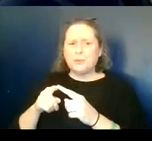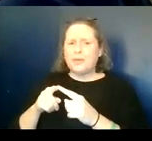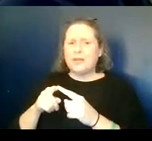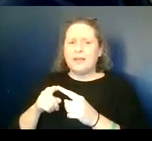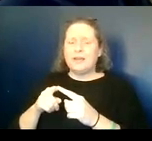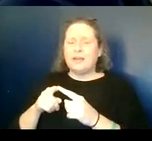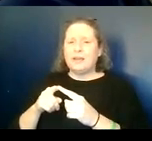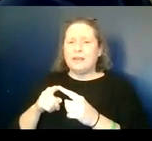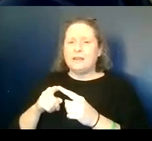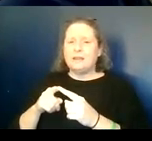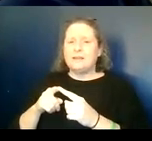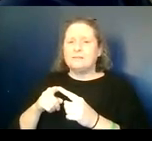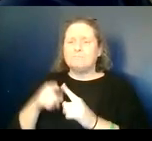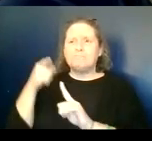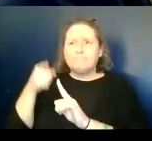pursue